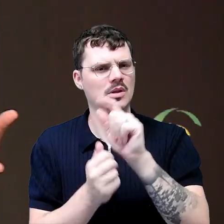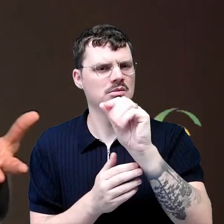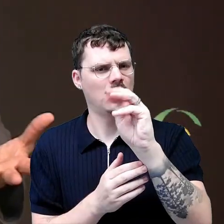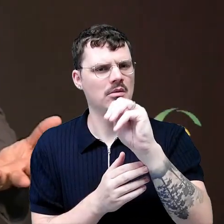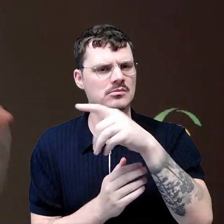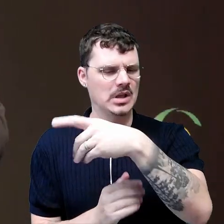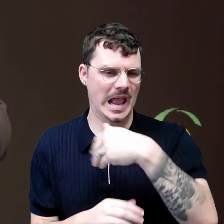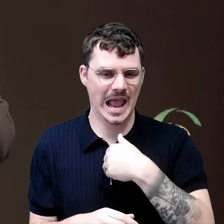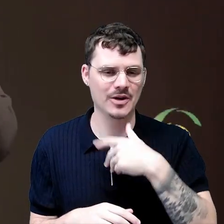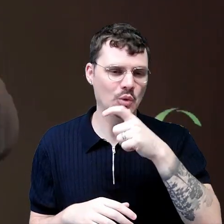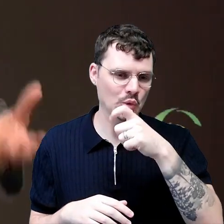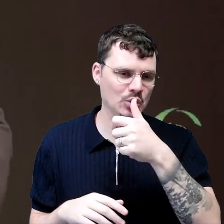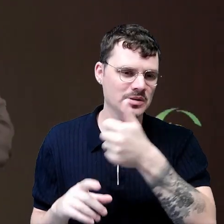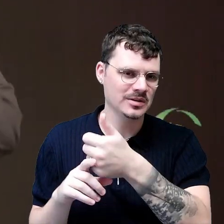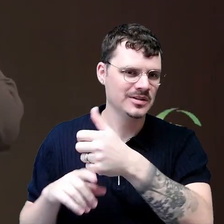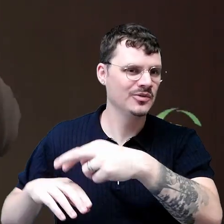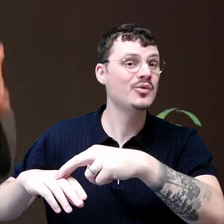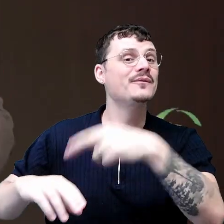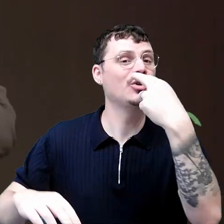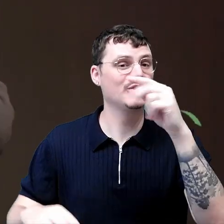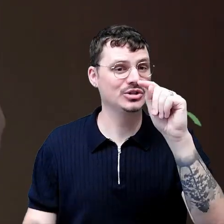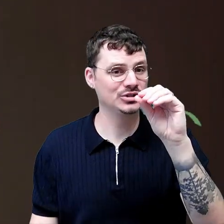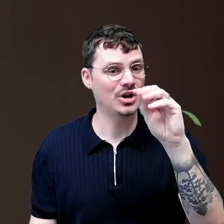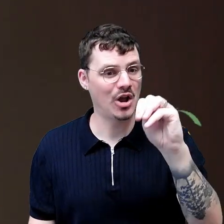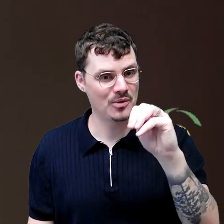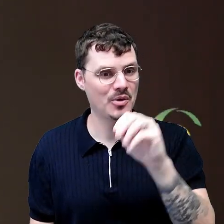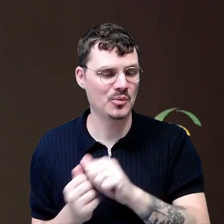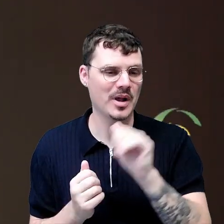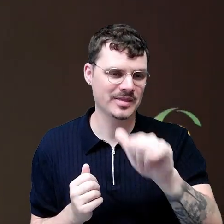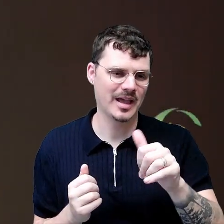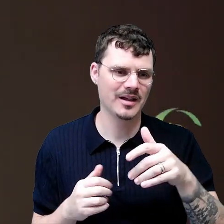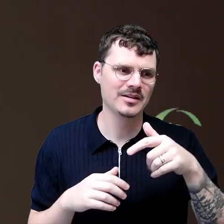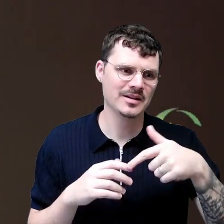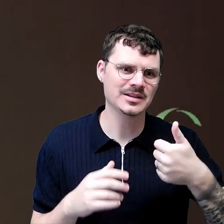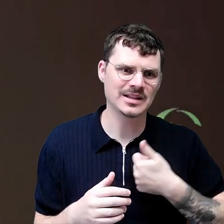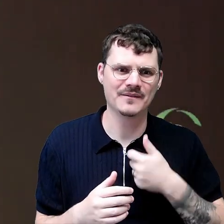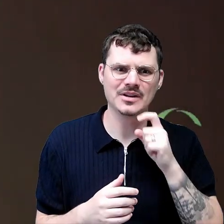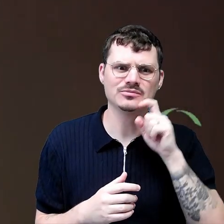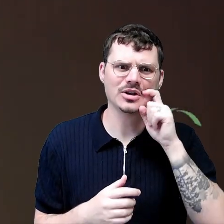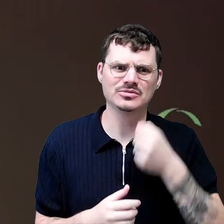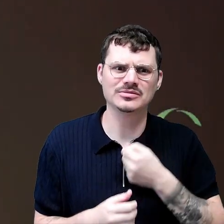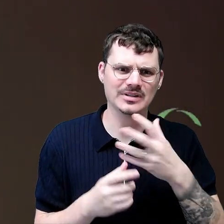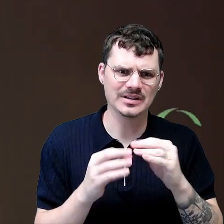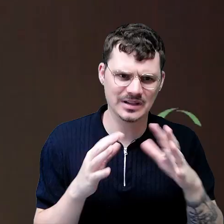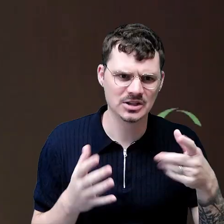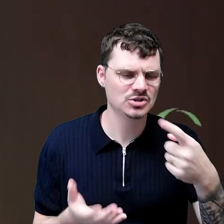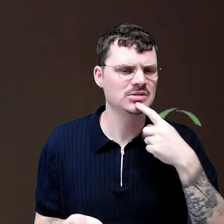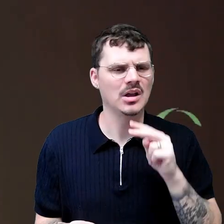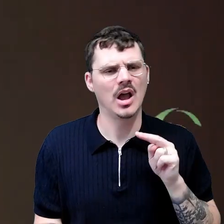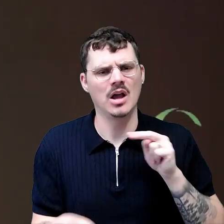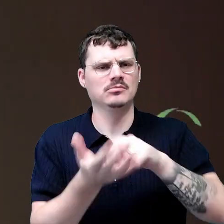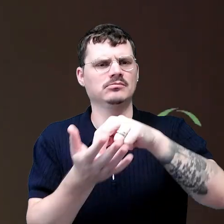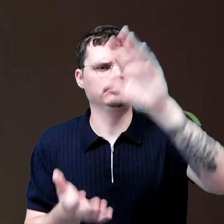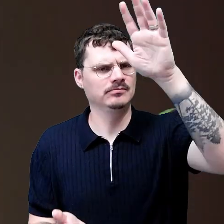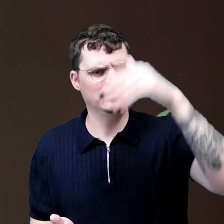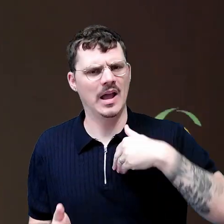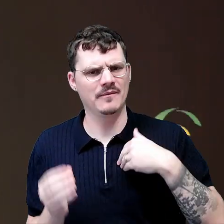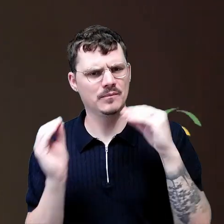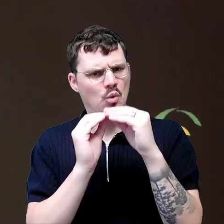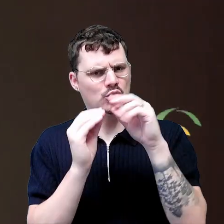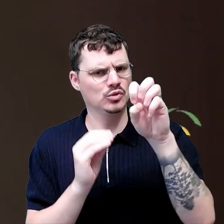referred Tom, potentially self-stigmatizing alternative methods of self-sexual expression. She stood up, and I have